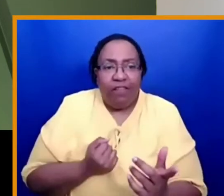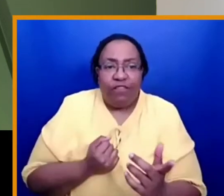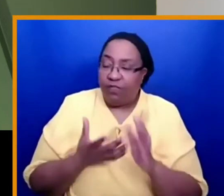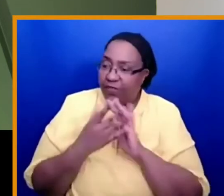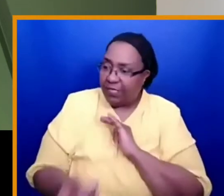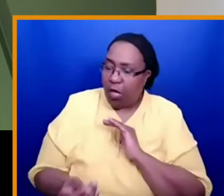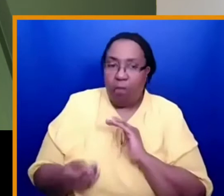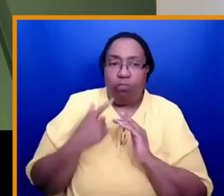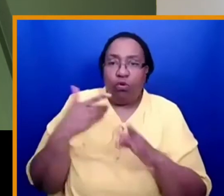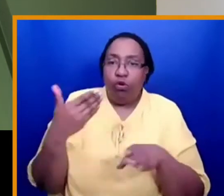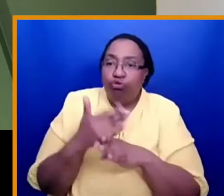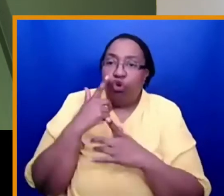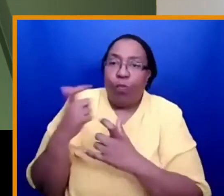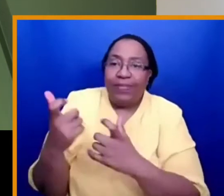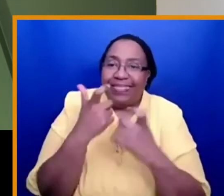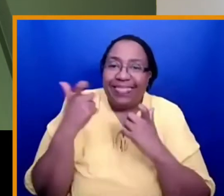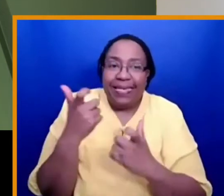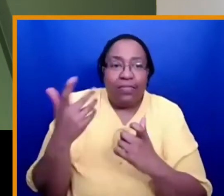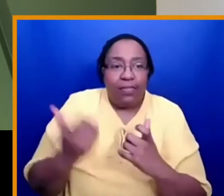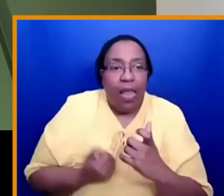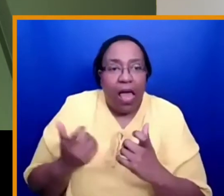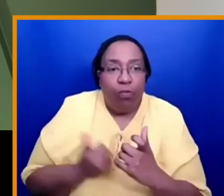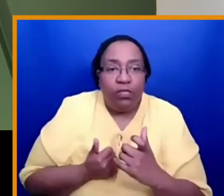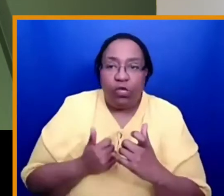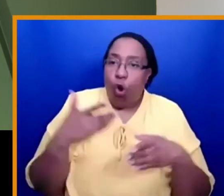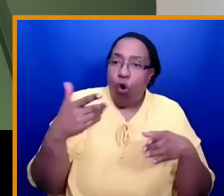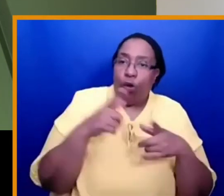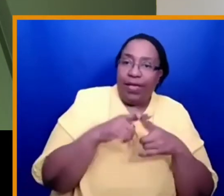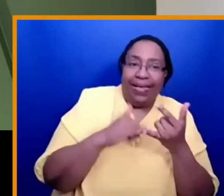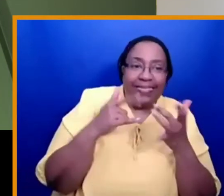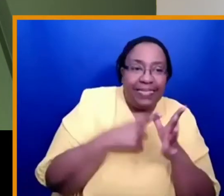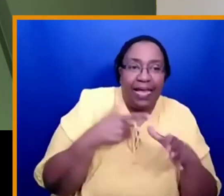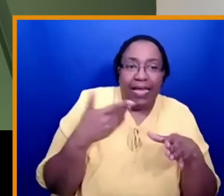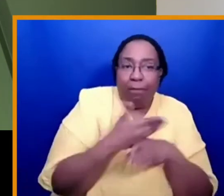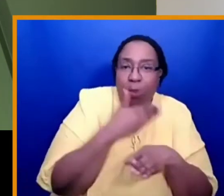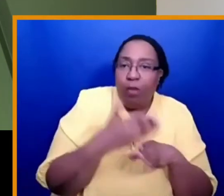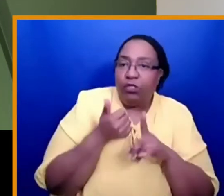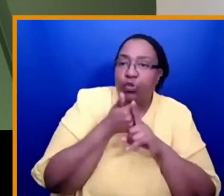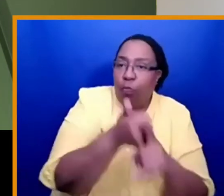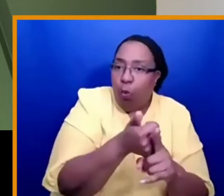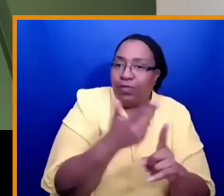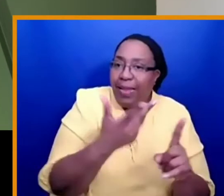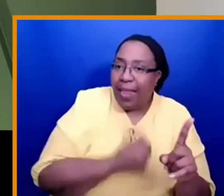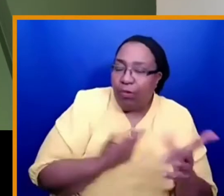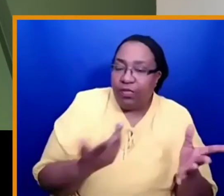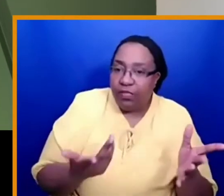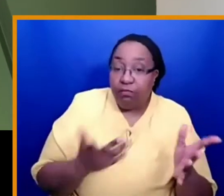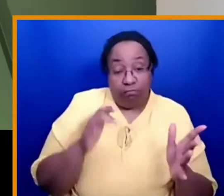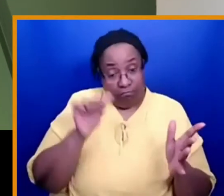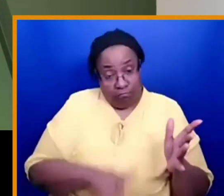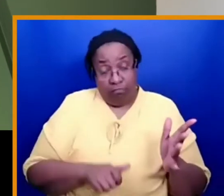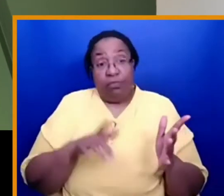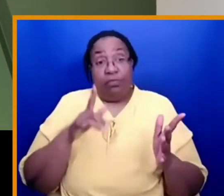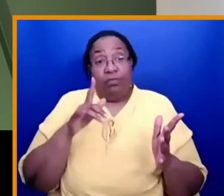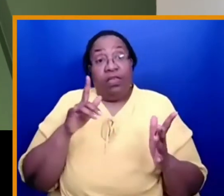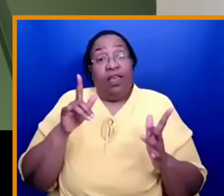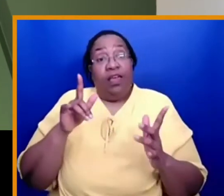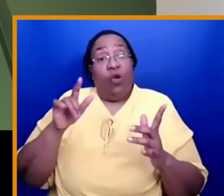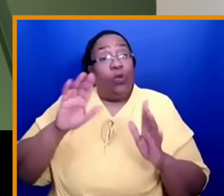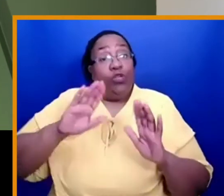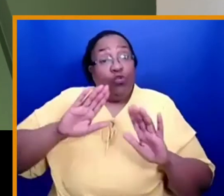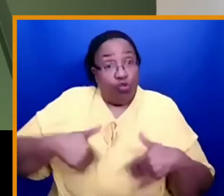and the employment and support allowance. Whilst the number of people on these benefits is reducing, they should not be ignored. And I'm glad that if